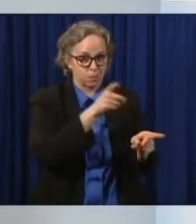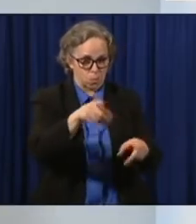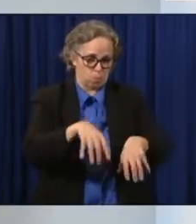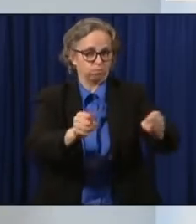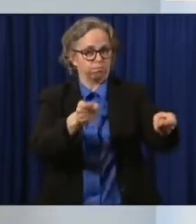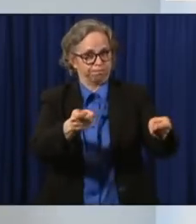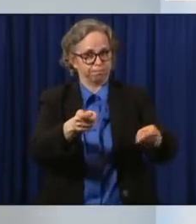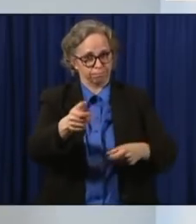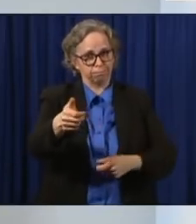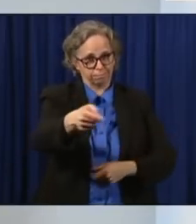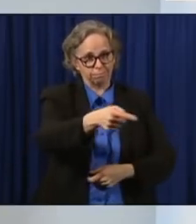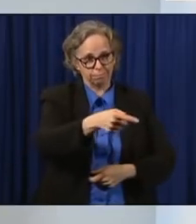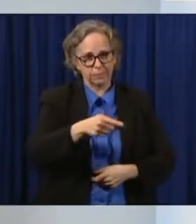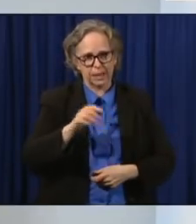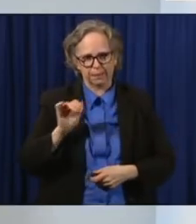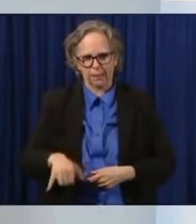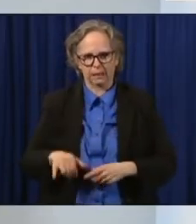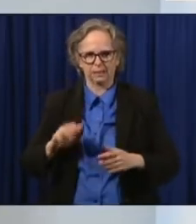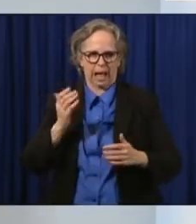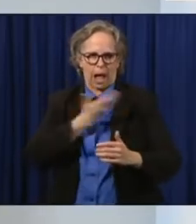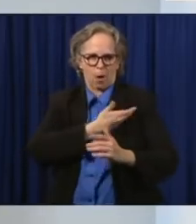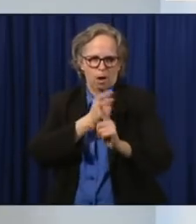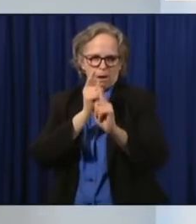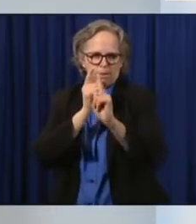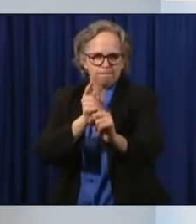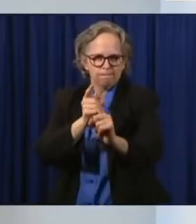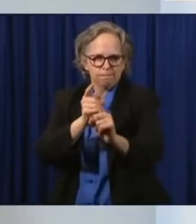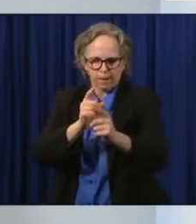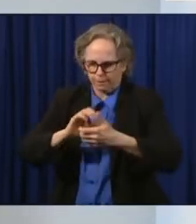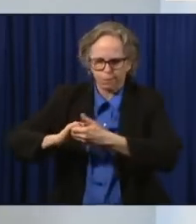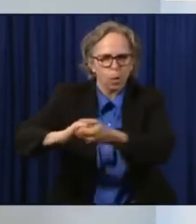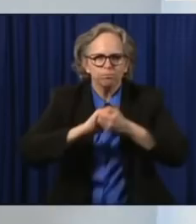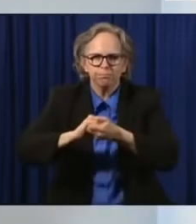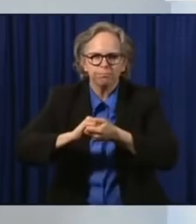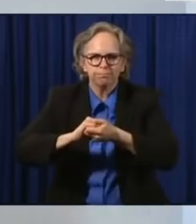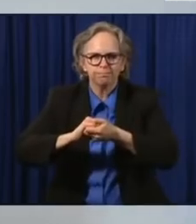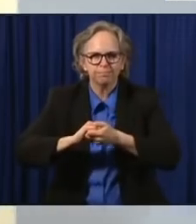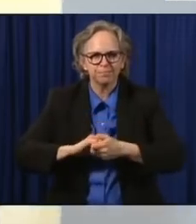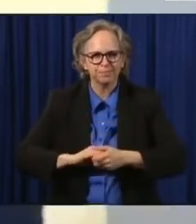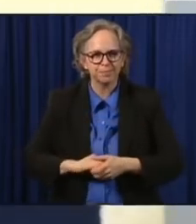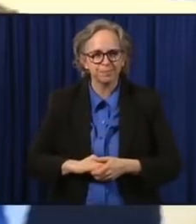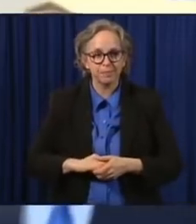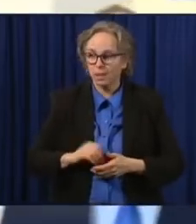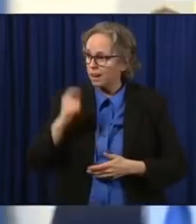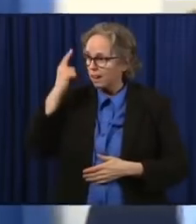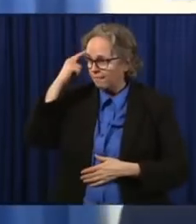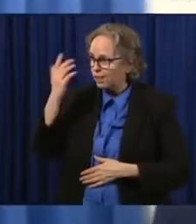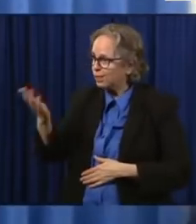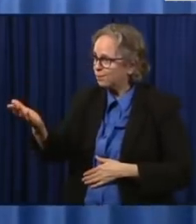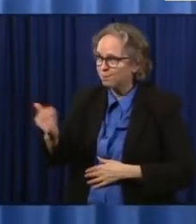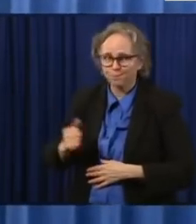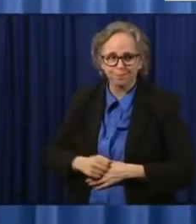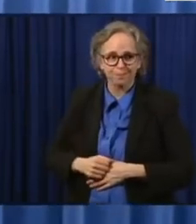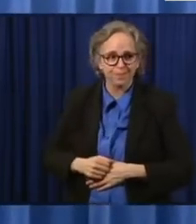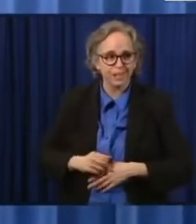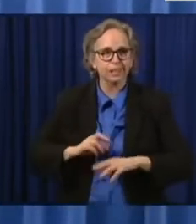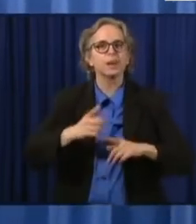mission for all of us in Ohio as we move forward. Governor? I think we're ready for